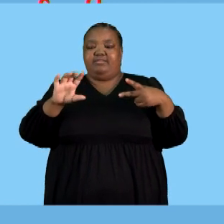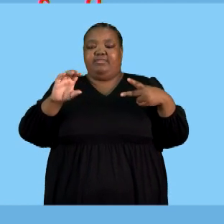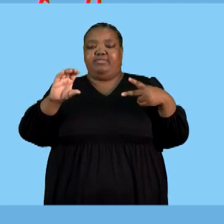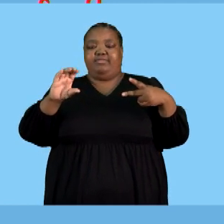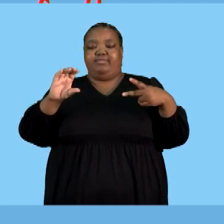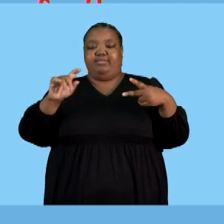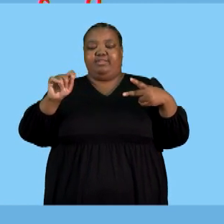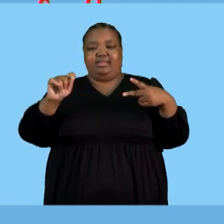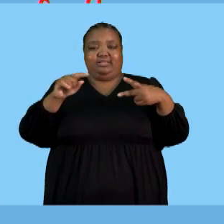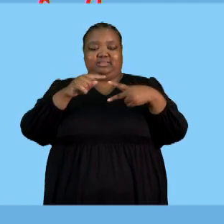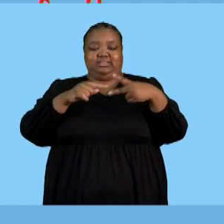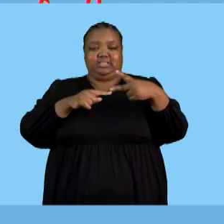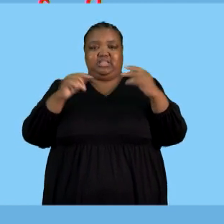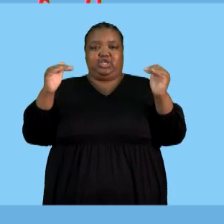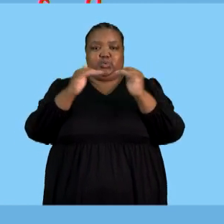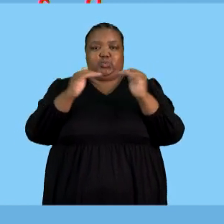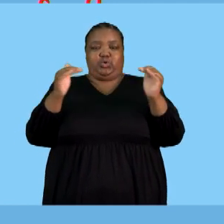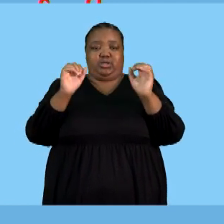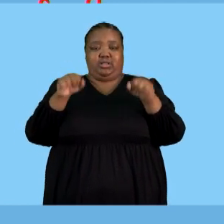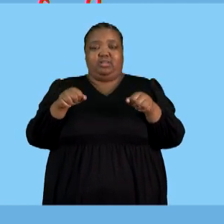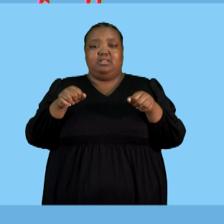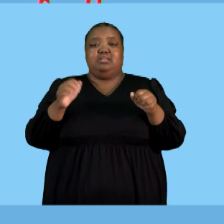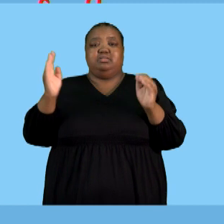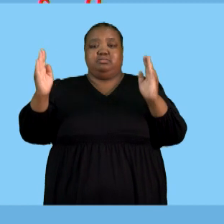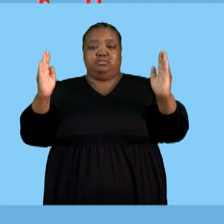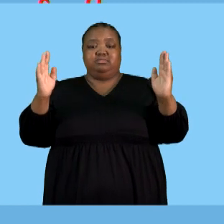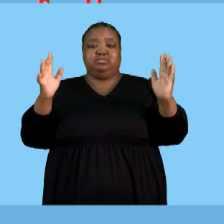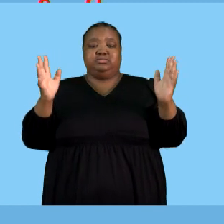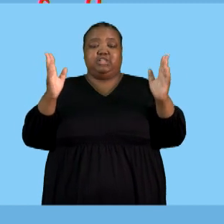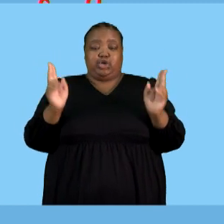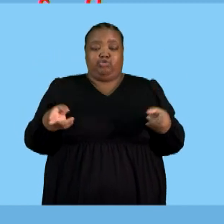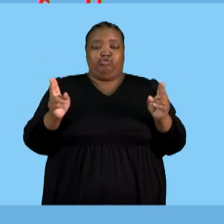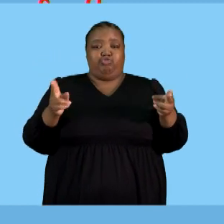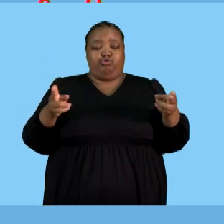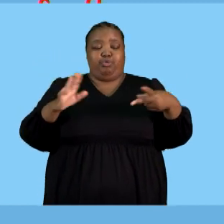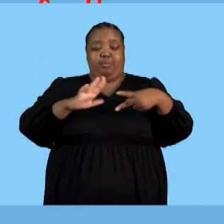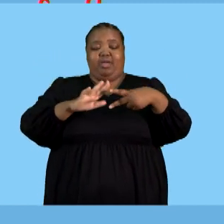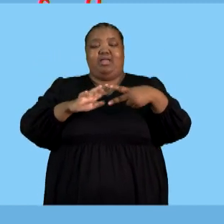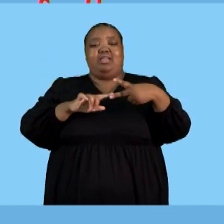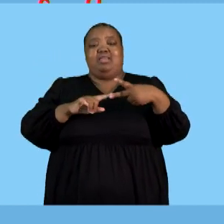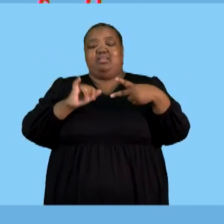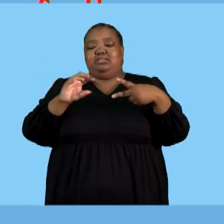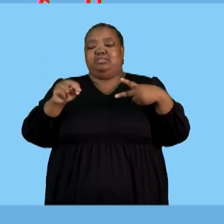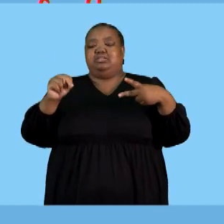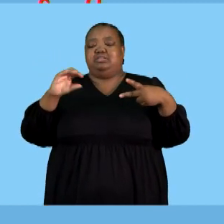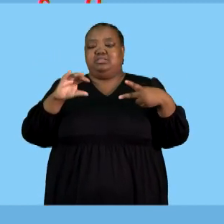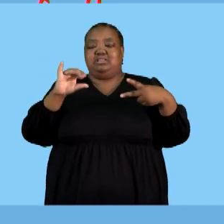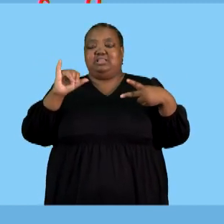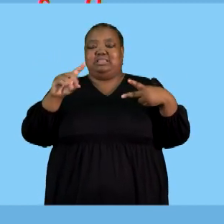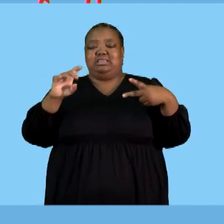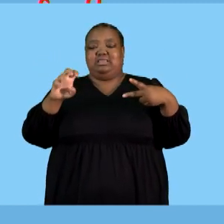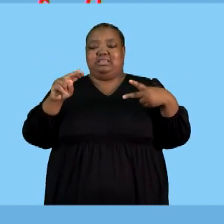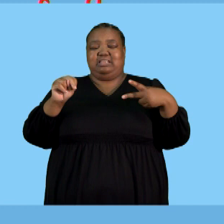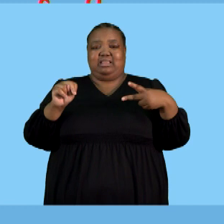between the normal and the incident ray is called the angle of incidence. It is between the normal and the incident ray. So